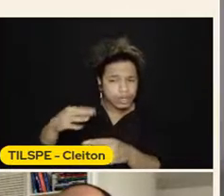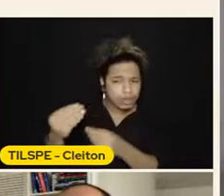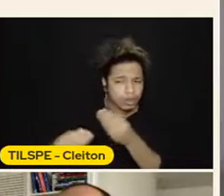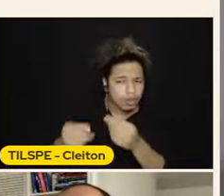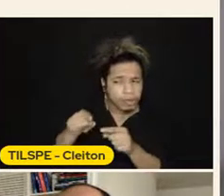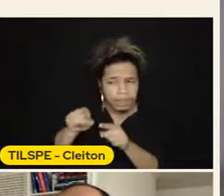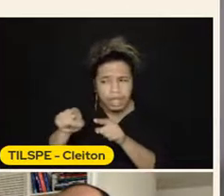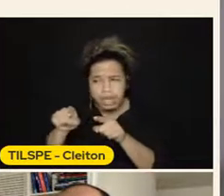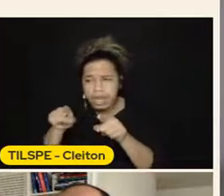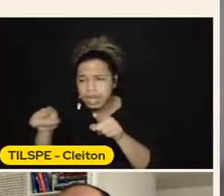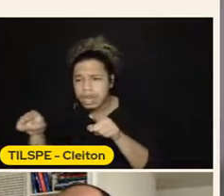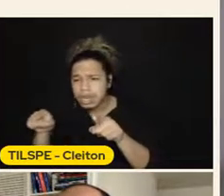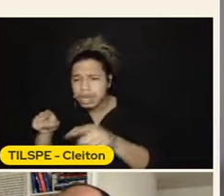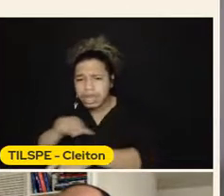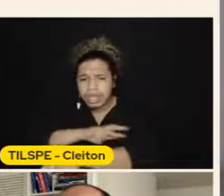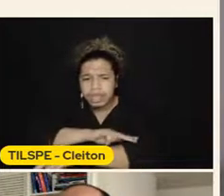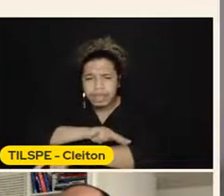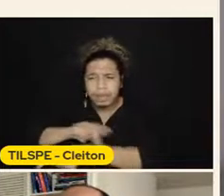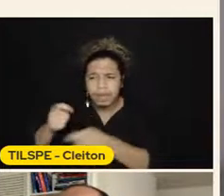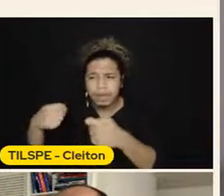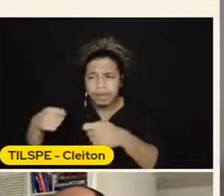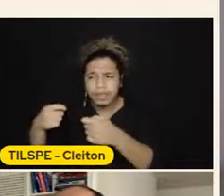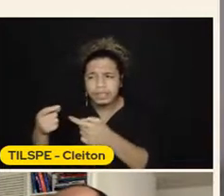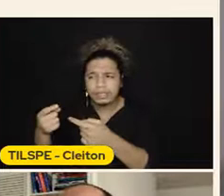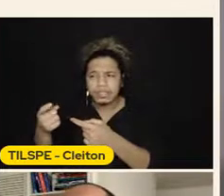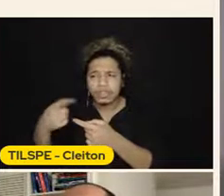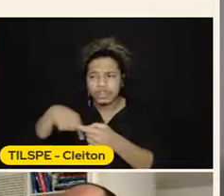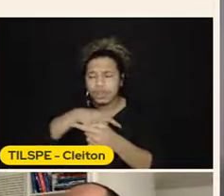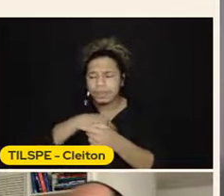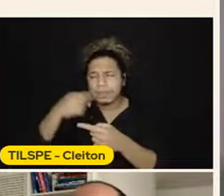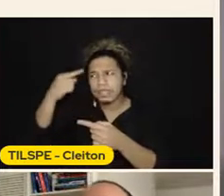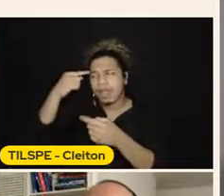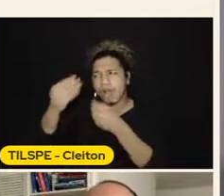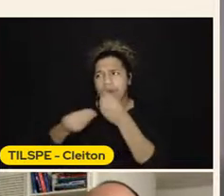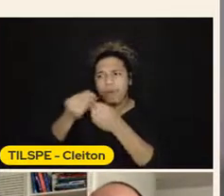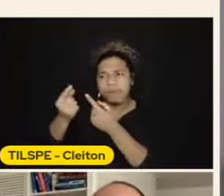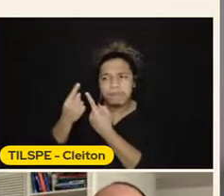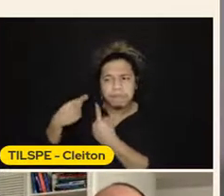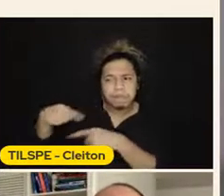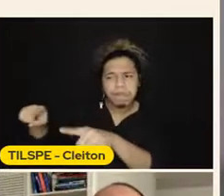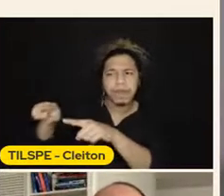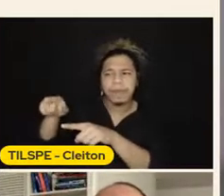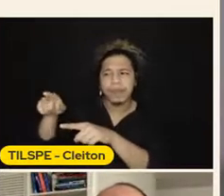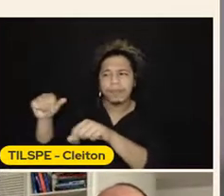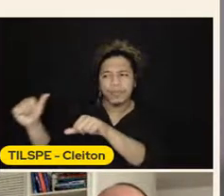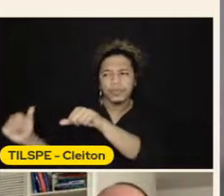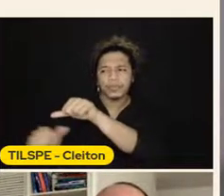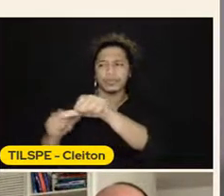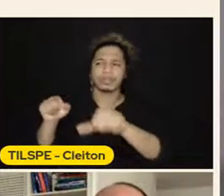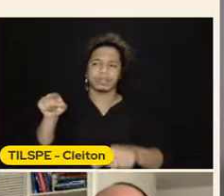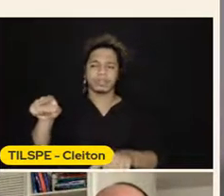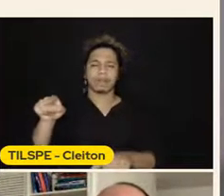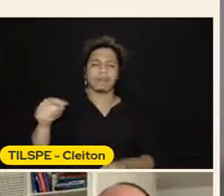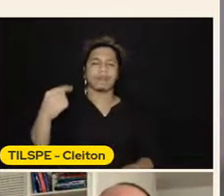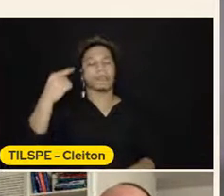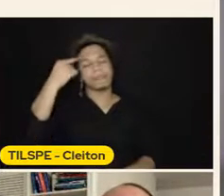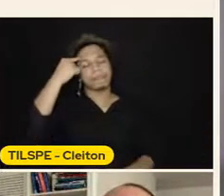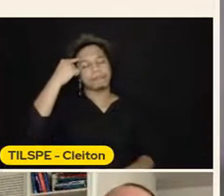still racial aspects there to be challenged. And then we move forward again and again. And then when I think